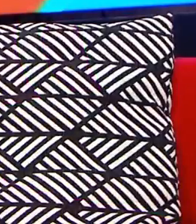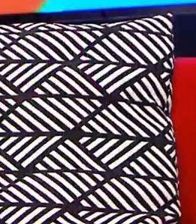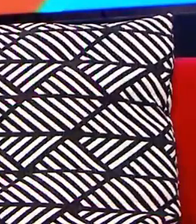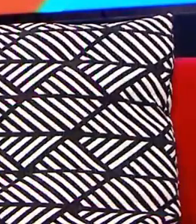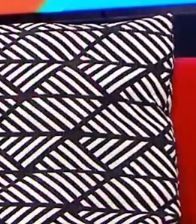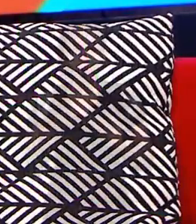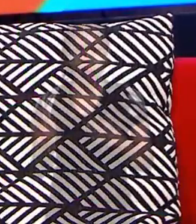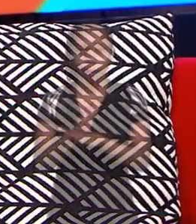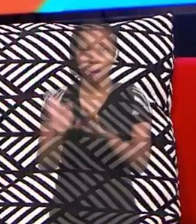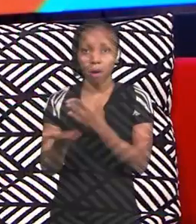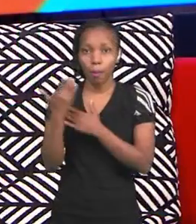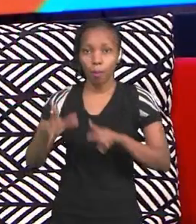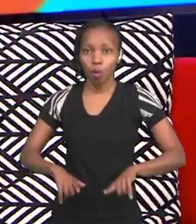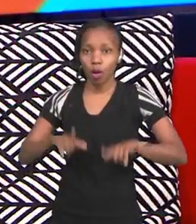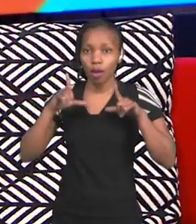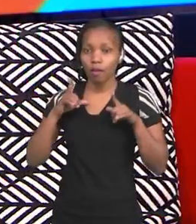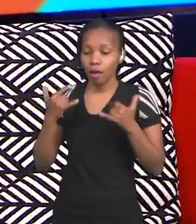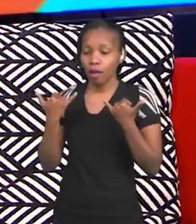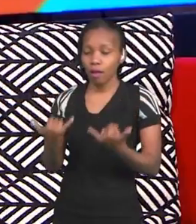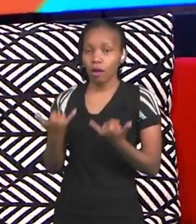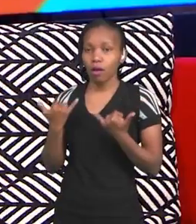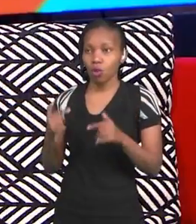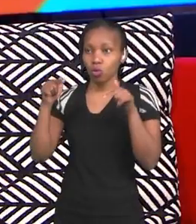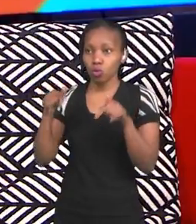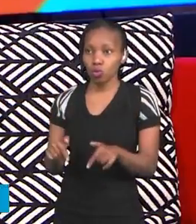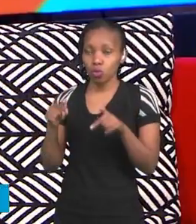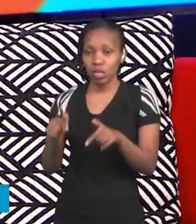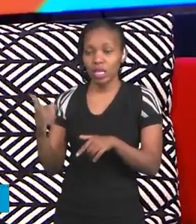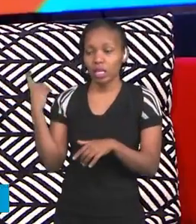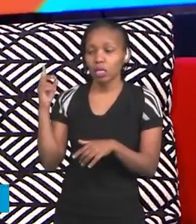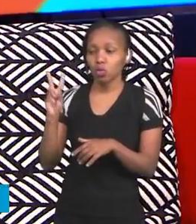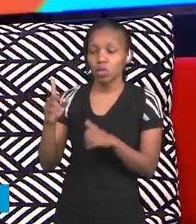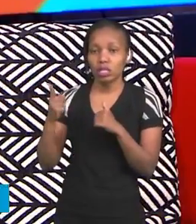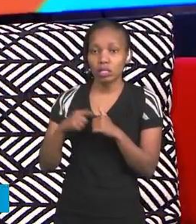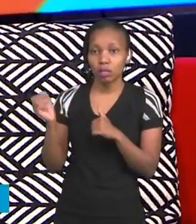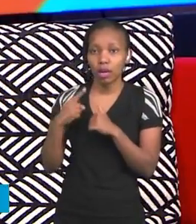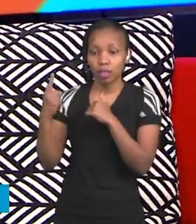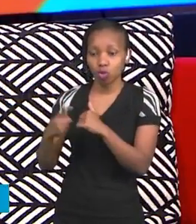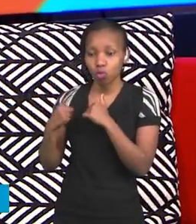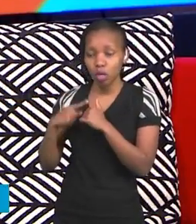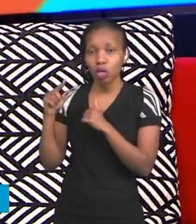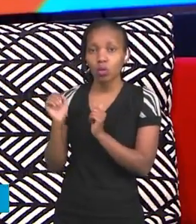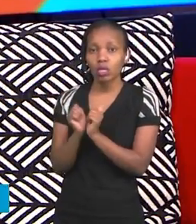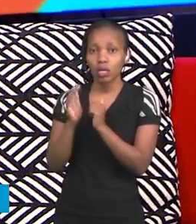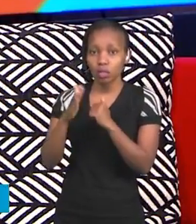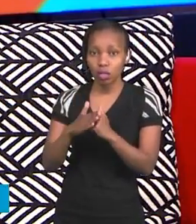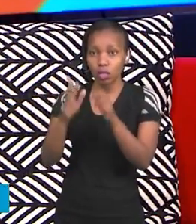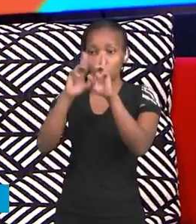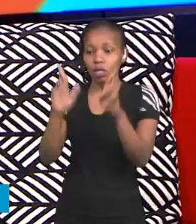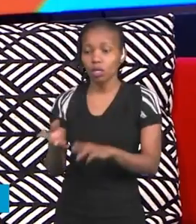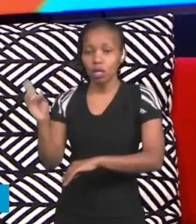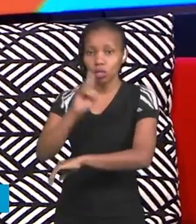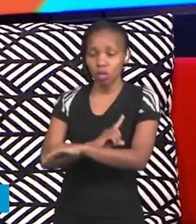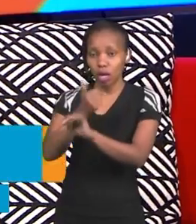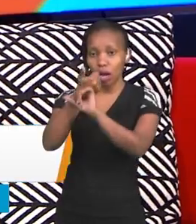All right, welcome back to Morning Live. And right now, today, Wednesday, 26th of June, 2019, is International Day